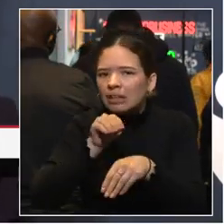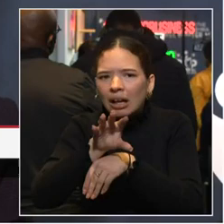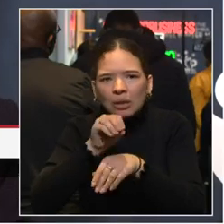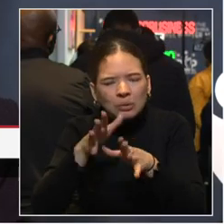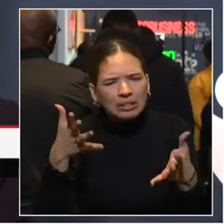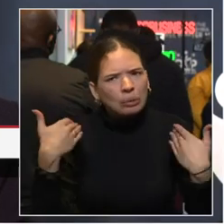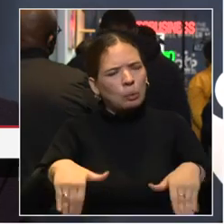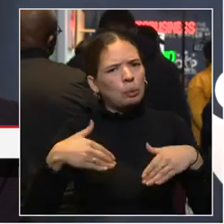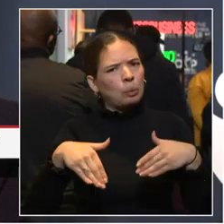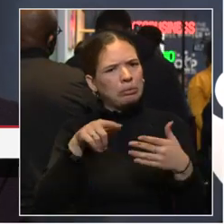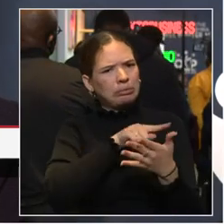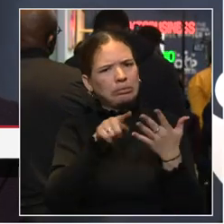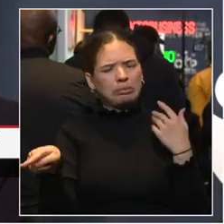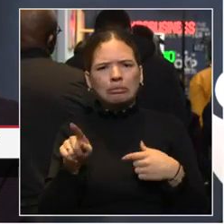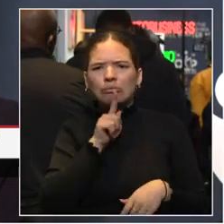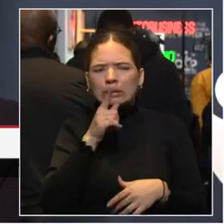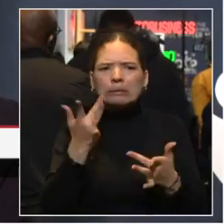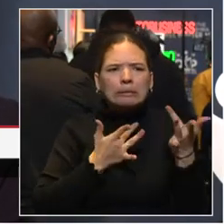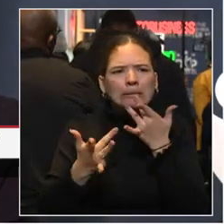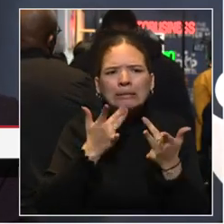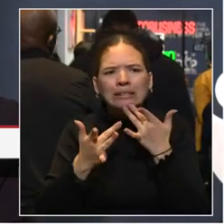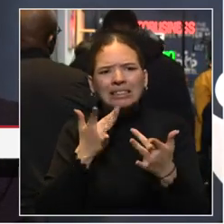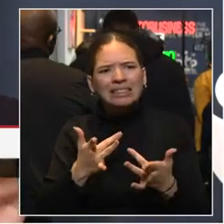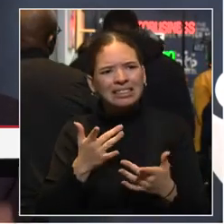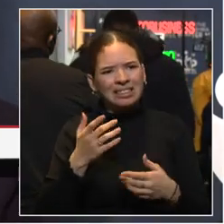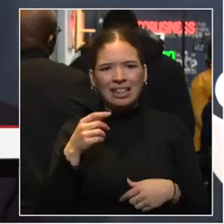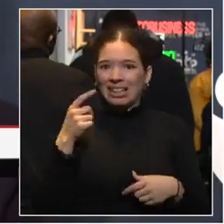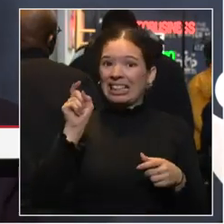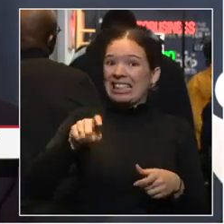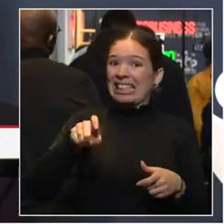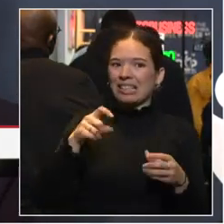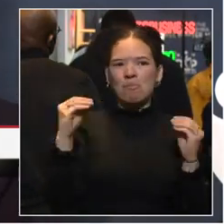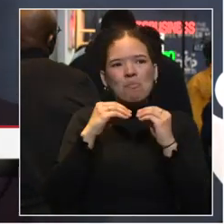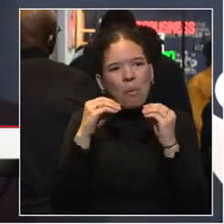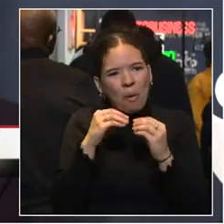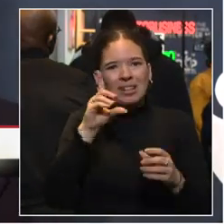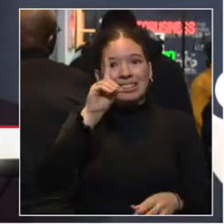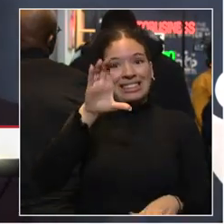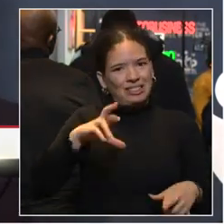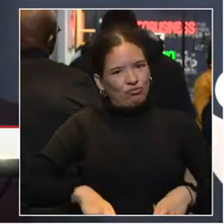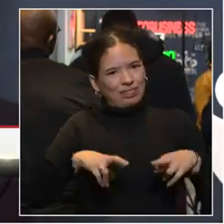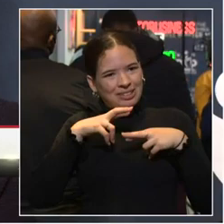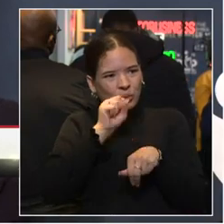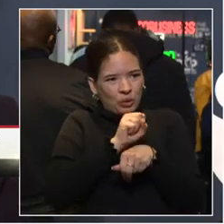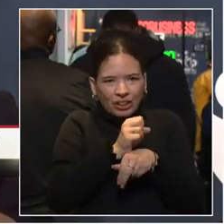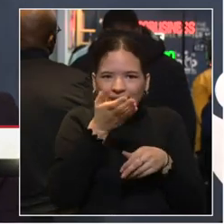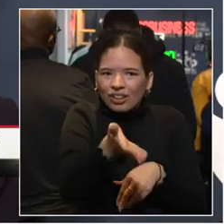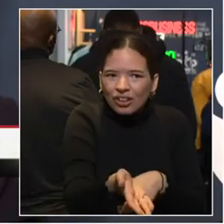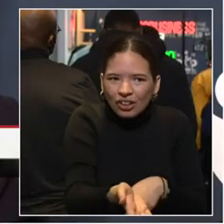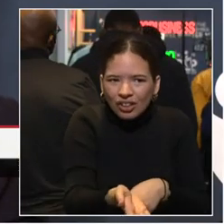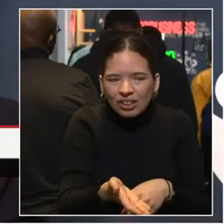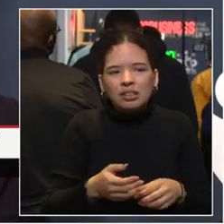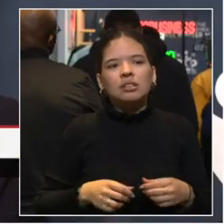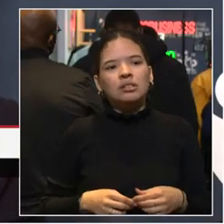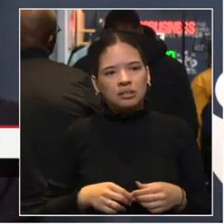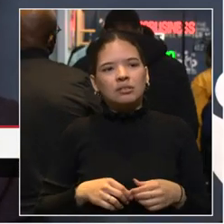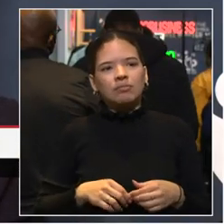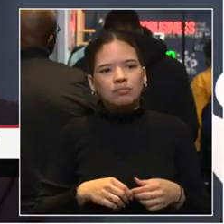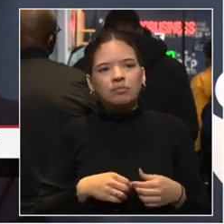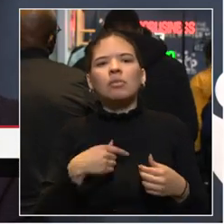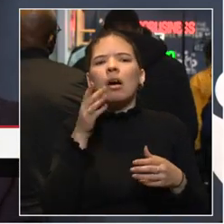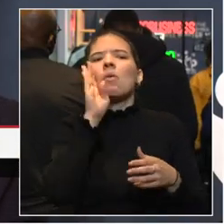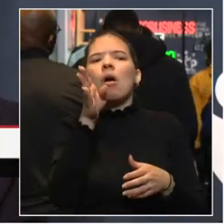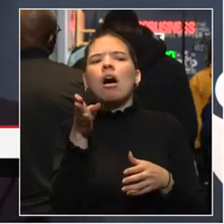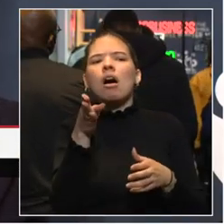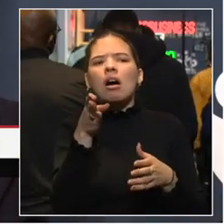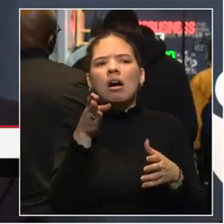do those jobs as well. So I would look out for the areas where we